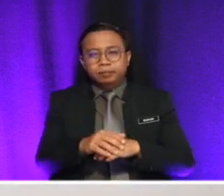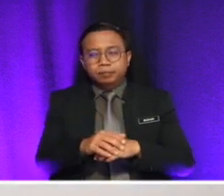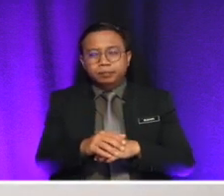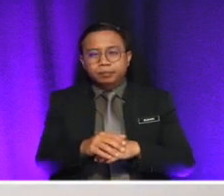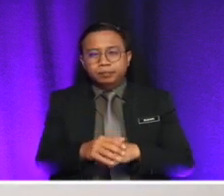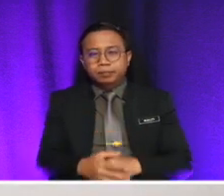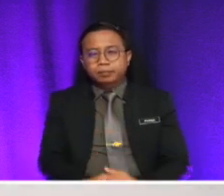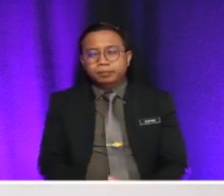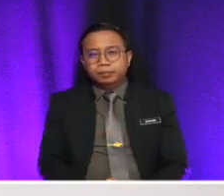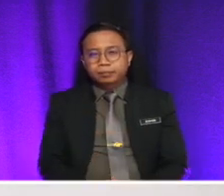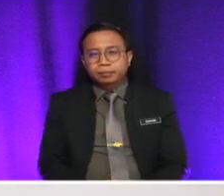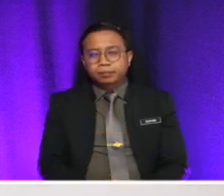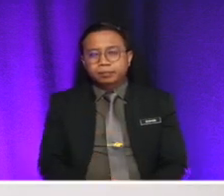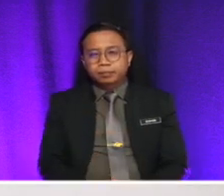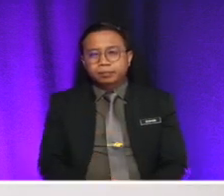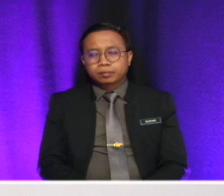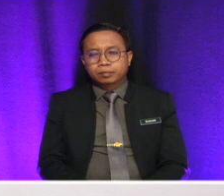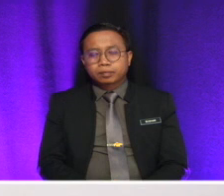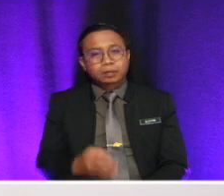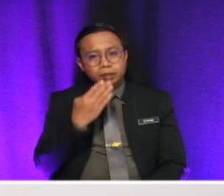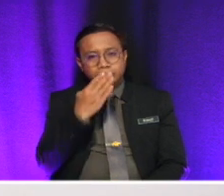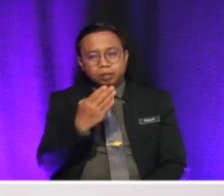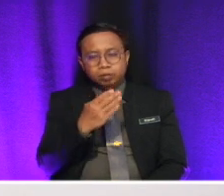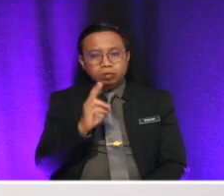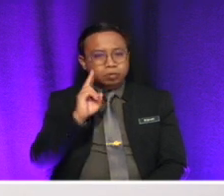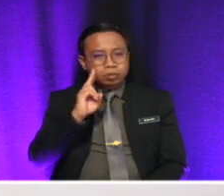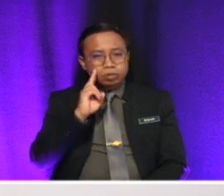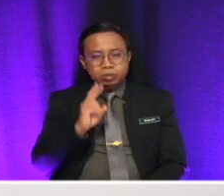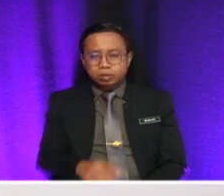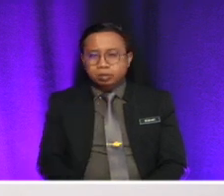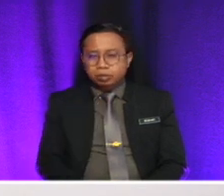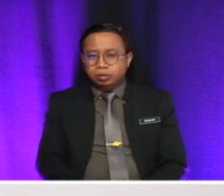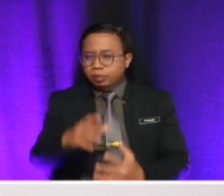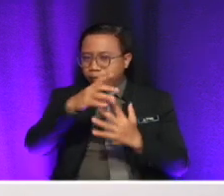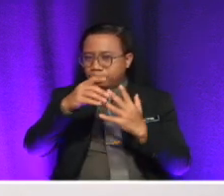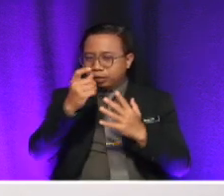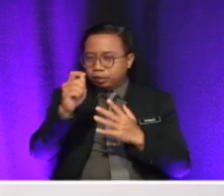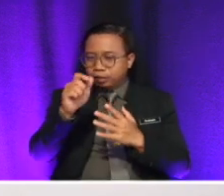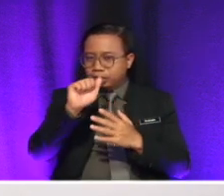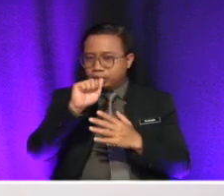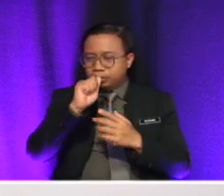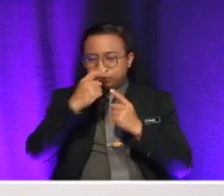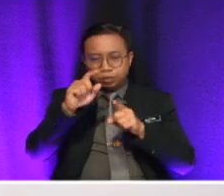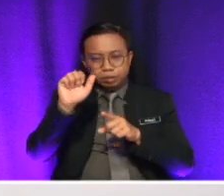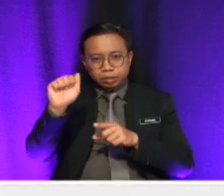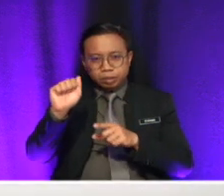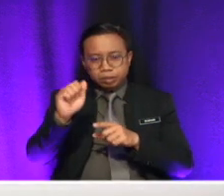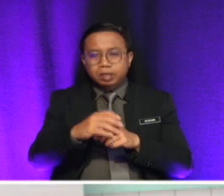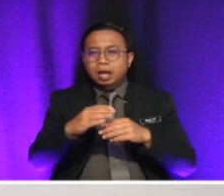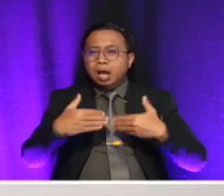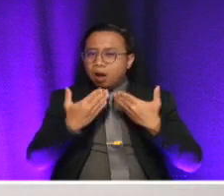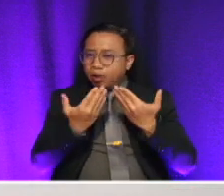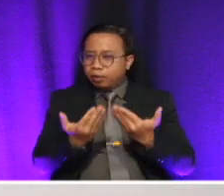year. Okay, thank you, Vashini. Okay, so Vashini picked the answer A because it starts with